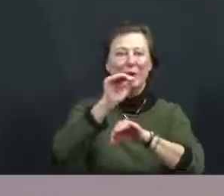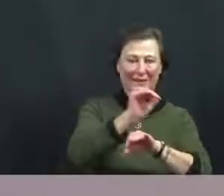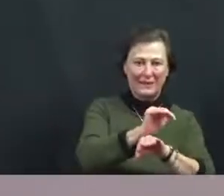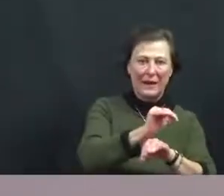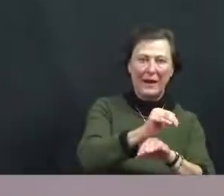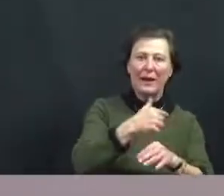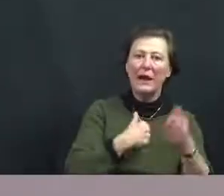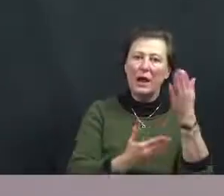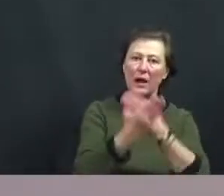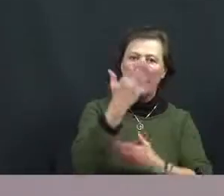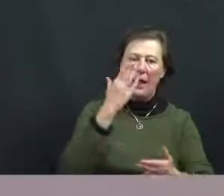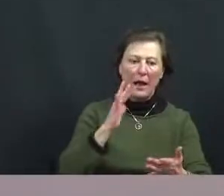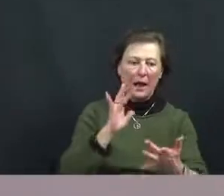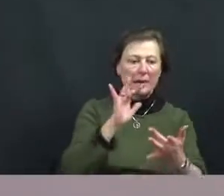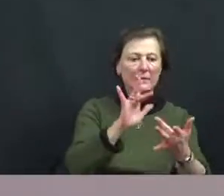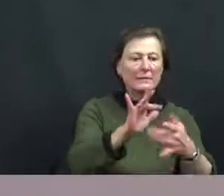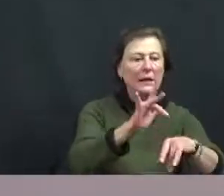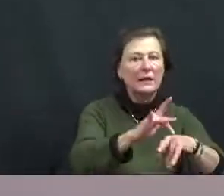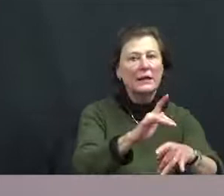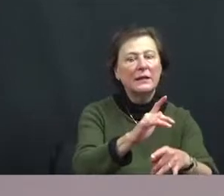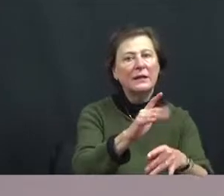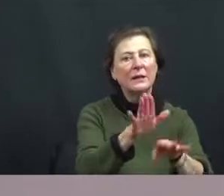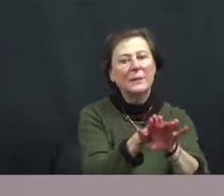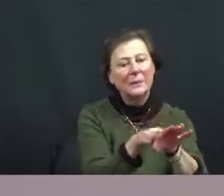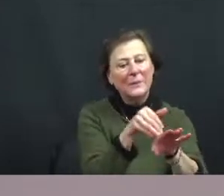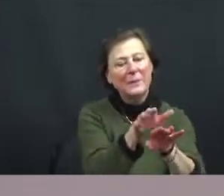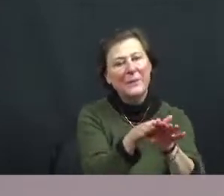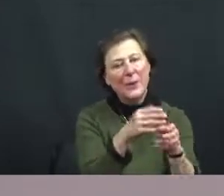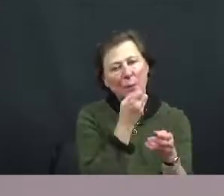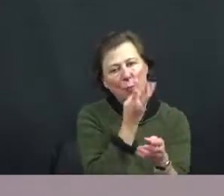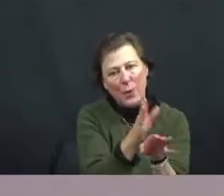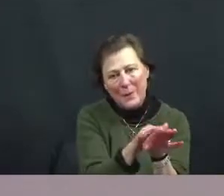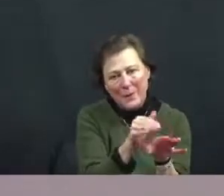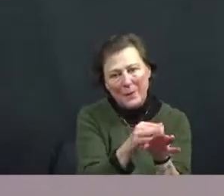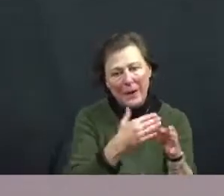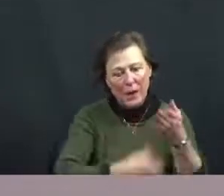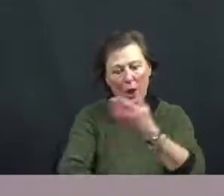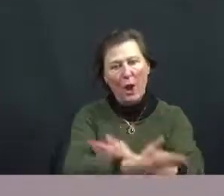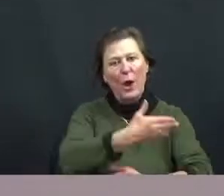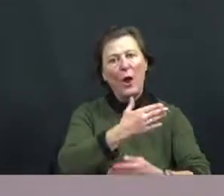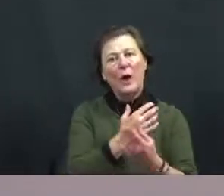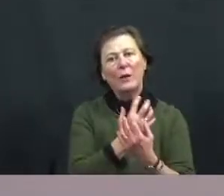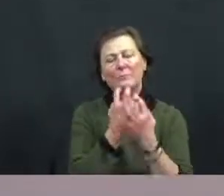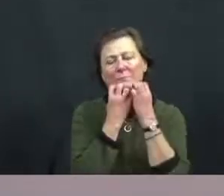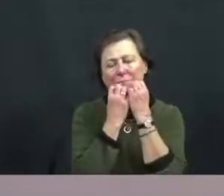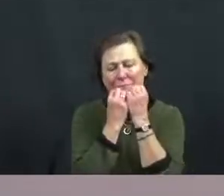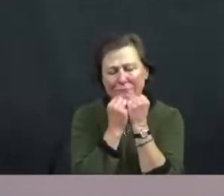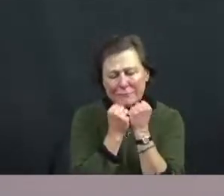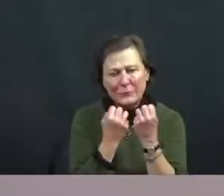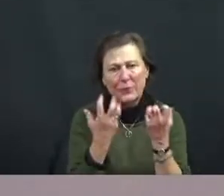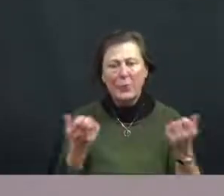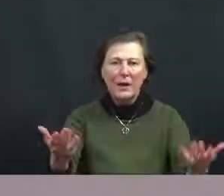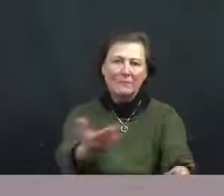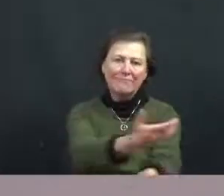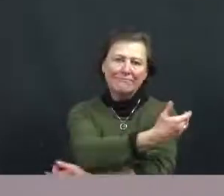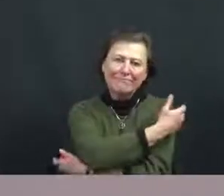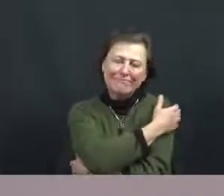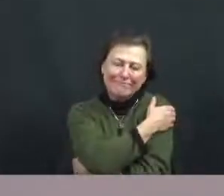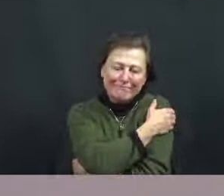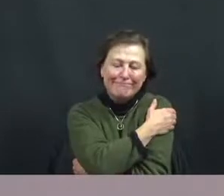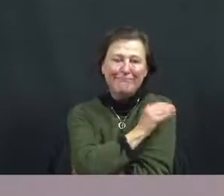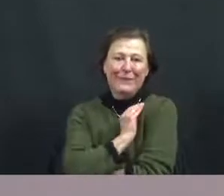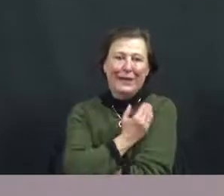to the soft fur of a warm pet, and our arms yearn to wrap themselves around our